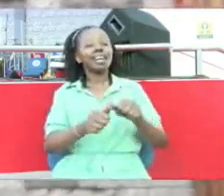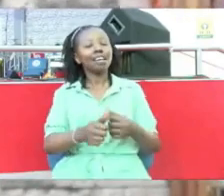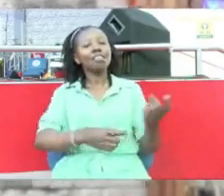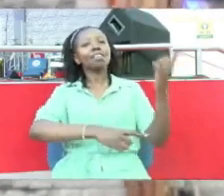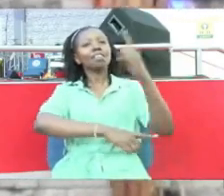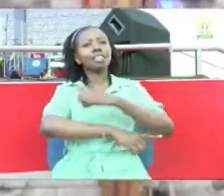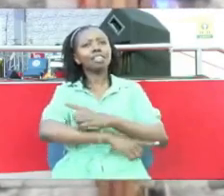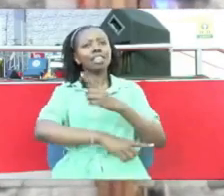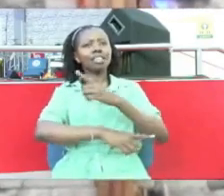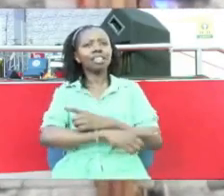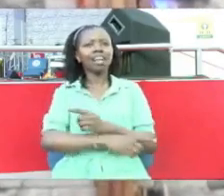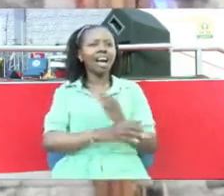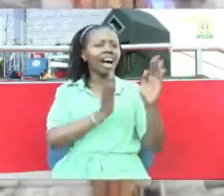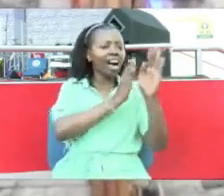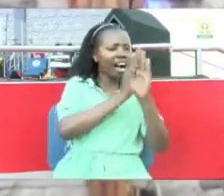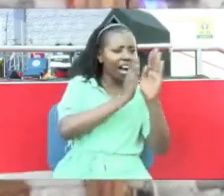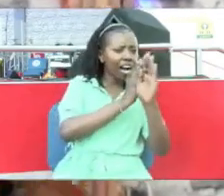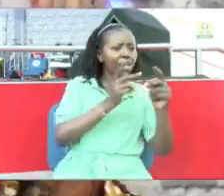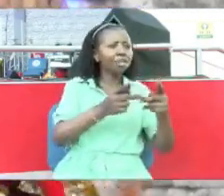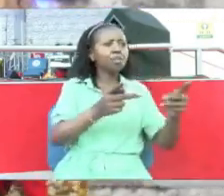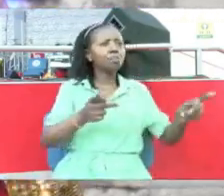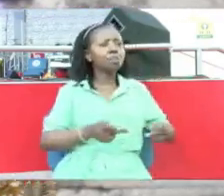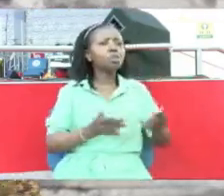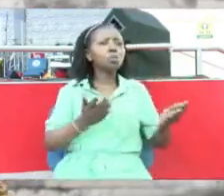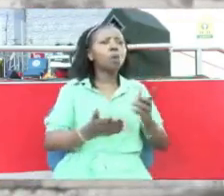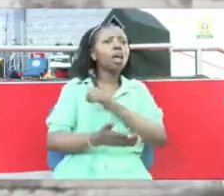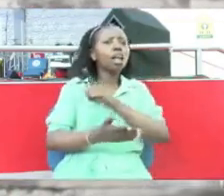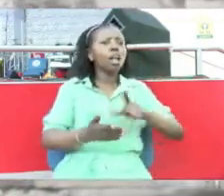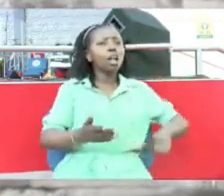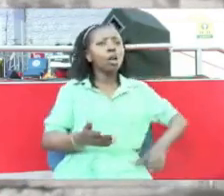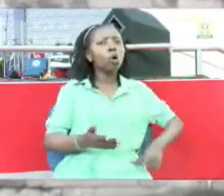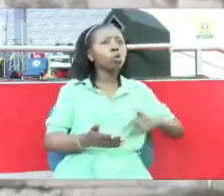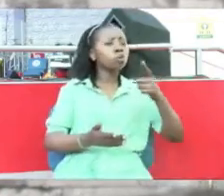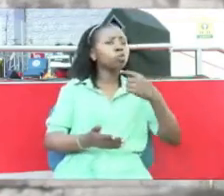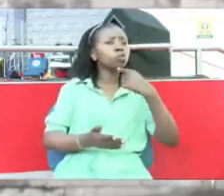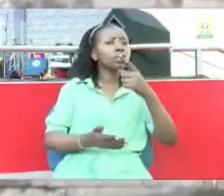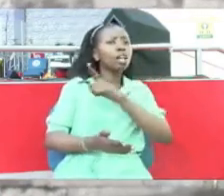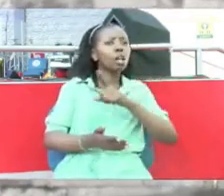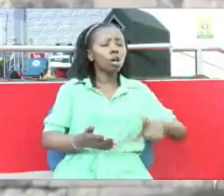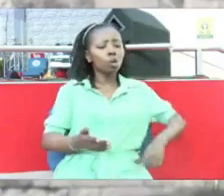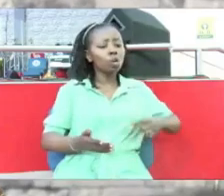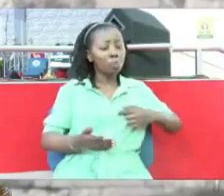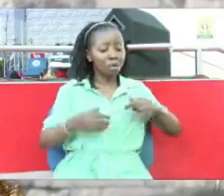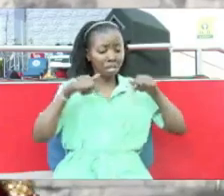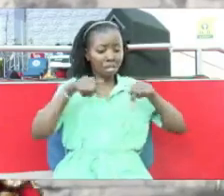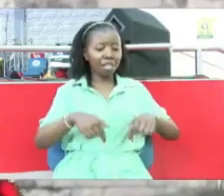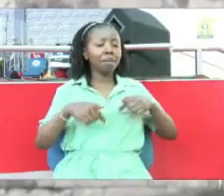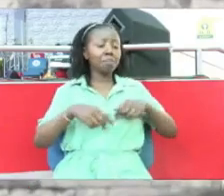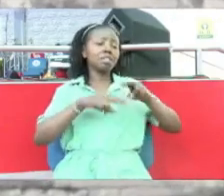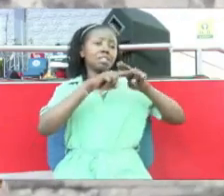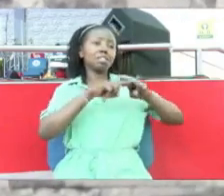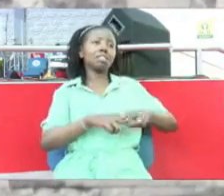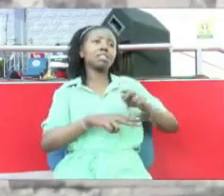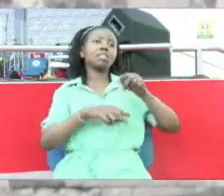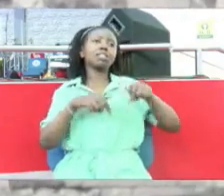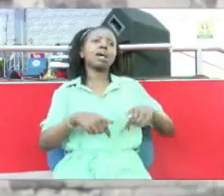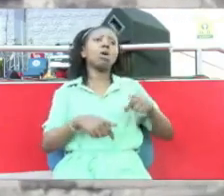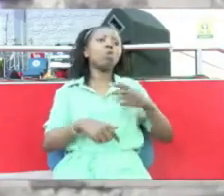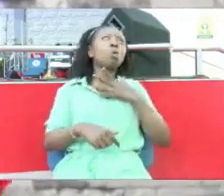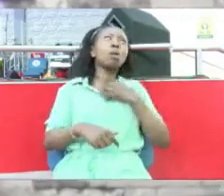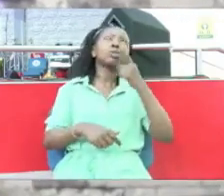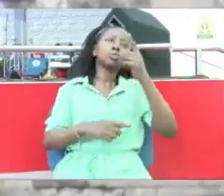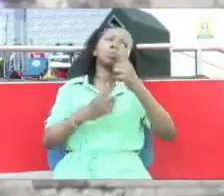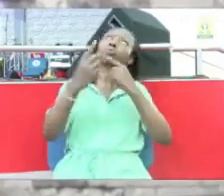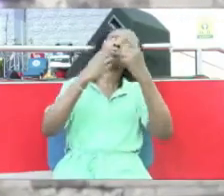a secret place where you are telling the Lord Jesus Christ, I have come, I am sitting here, I need you to talk to me,